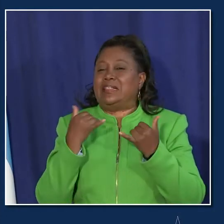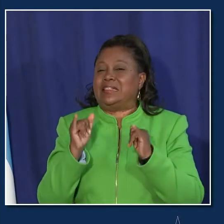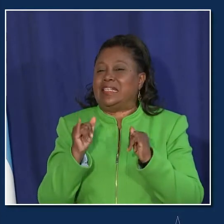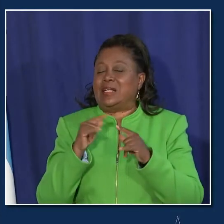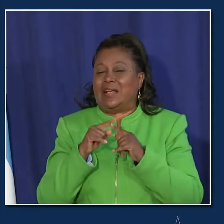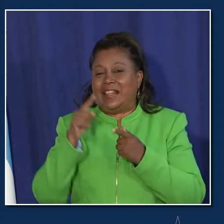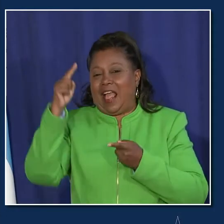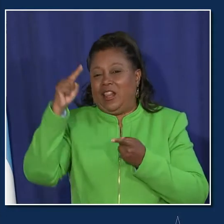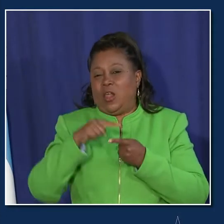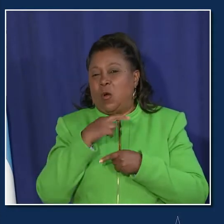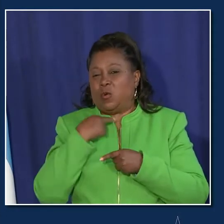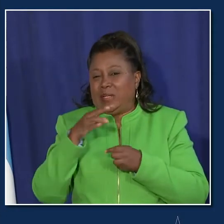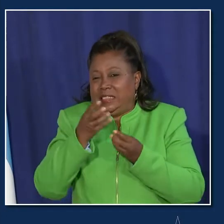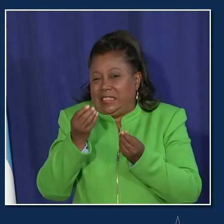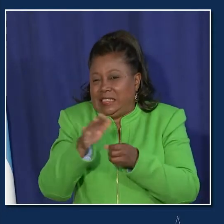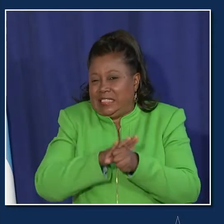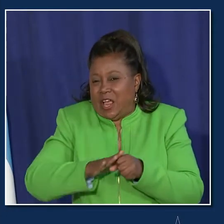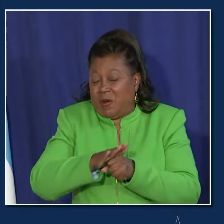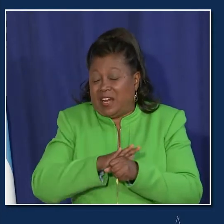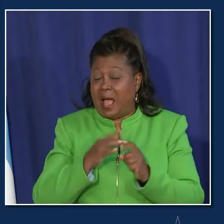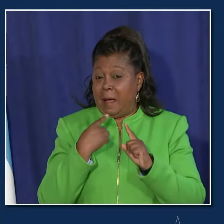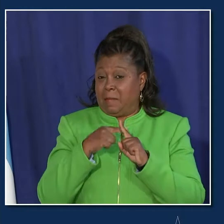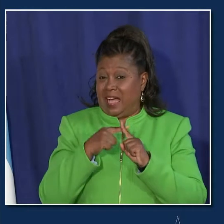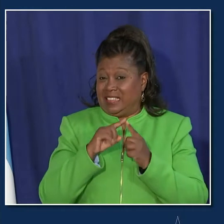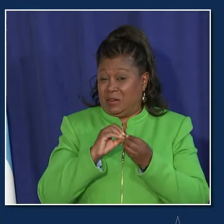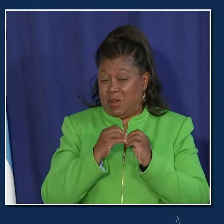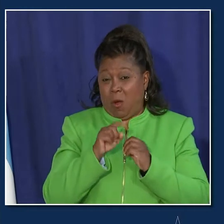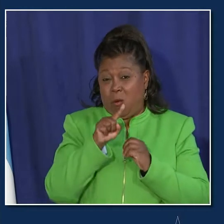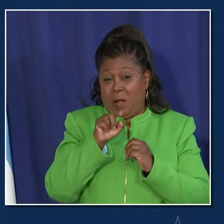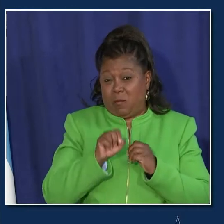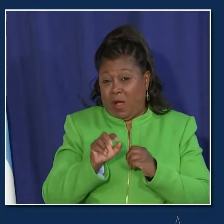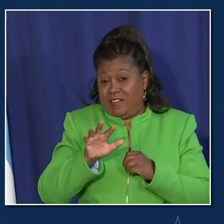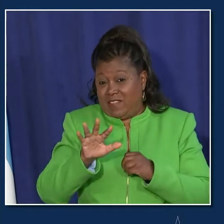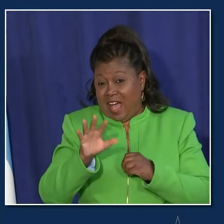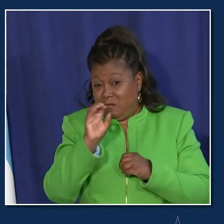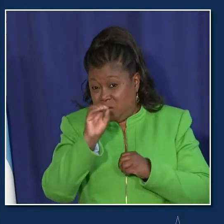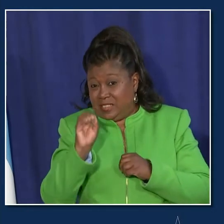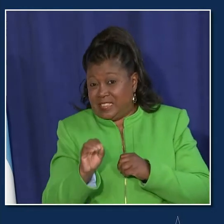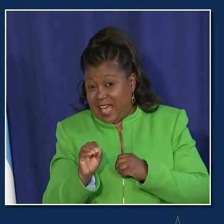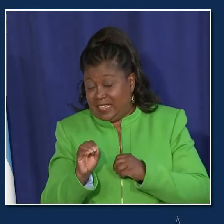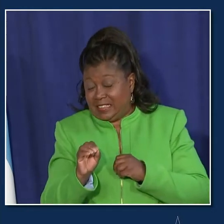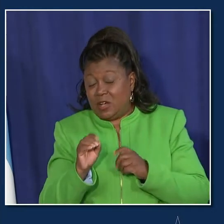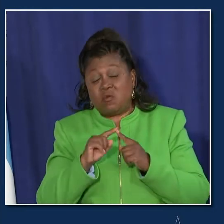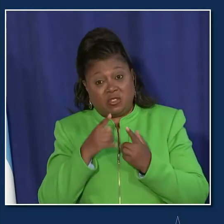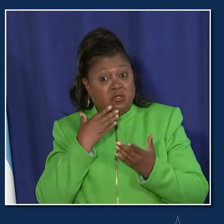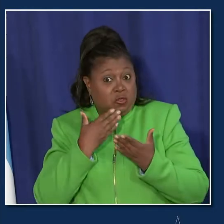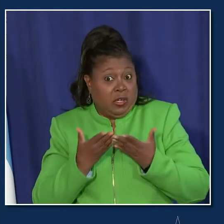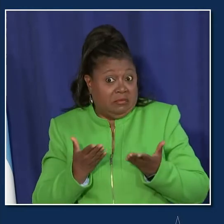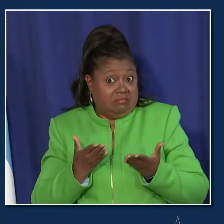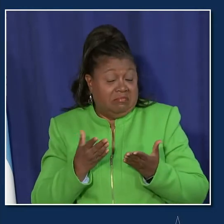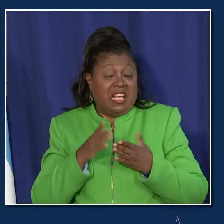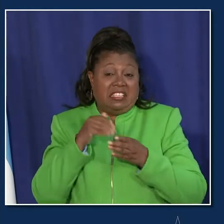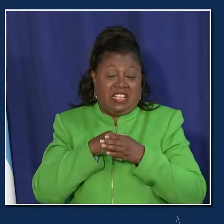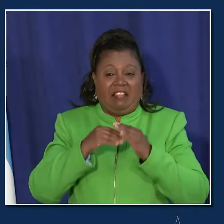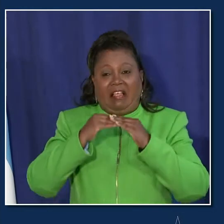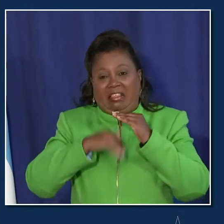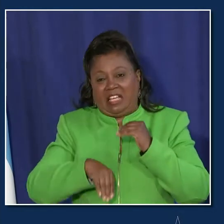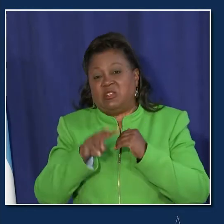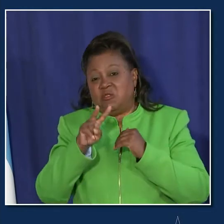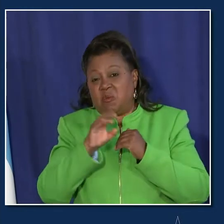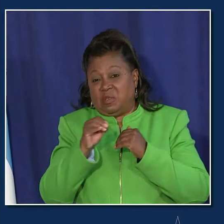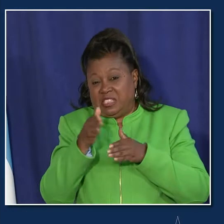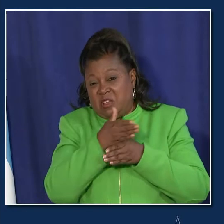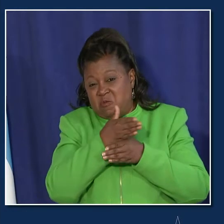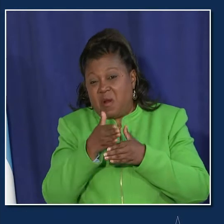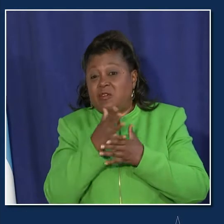in that lower risk territory. Our positivity is at 1.5%, which is good. It's in the less than 2%